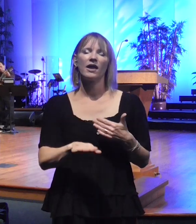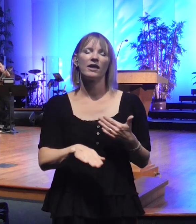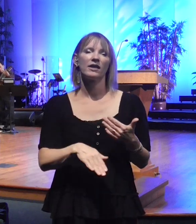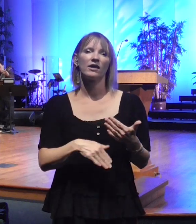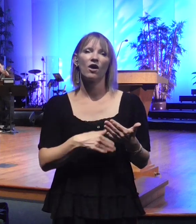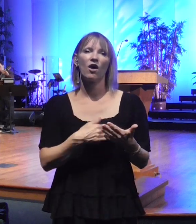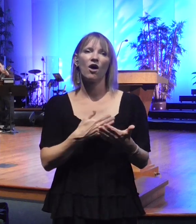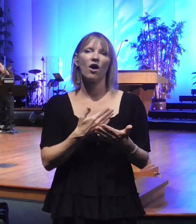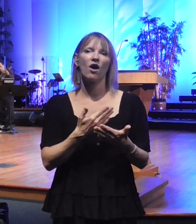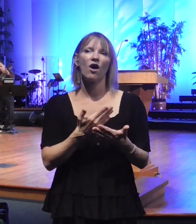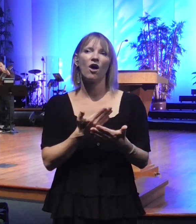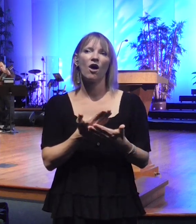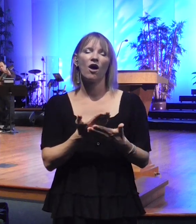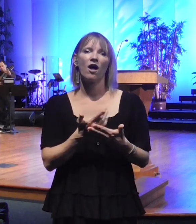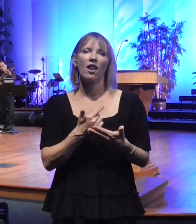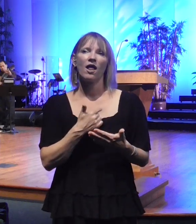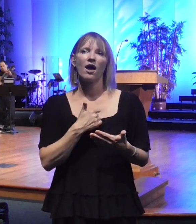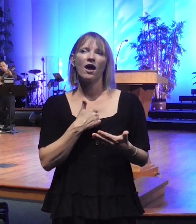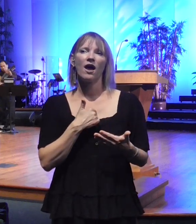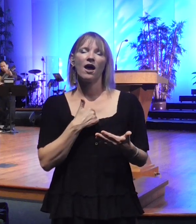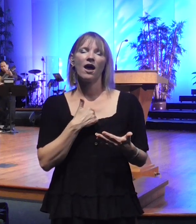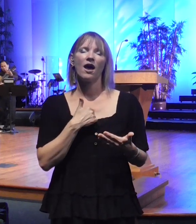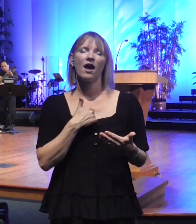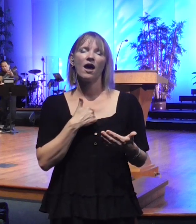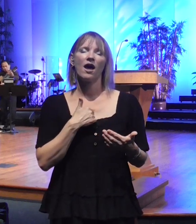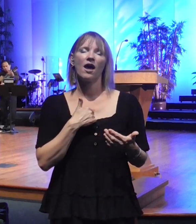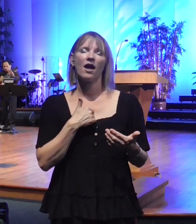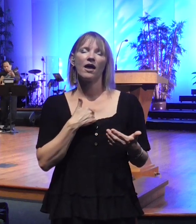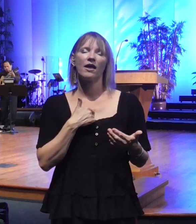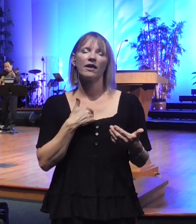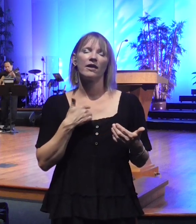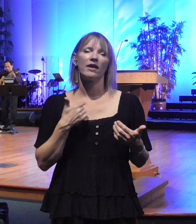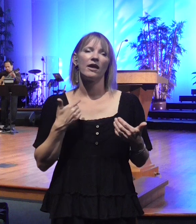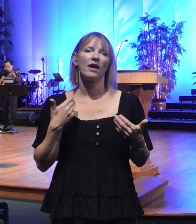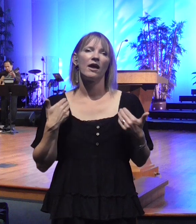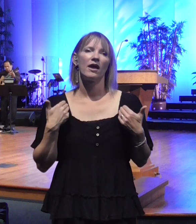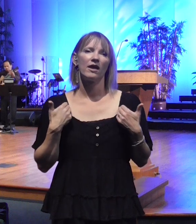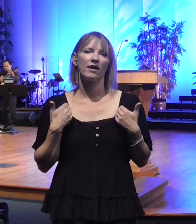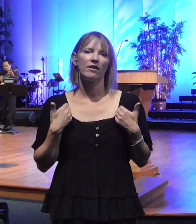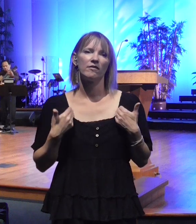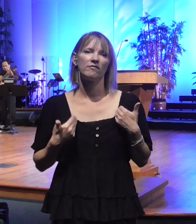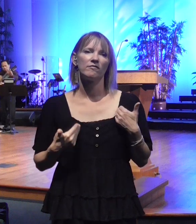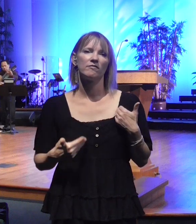Take all I have.